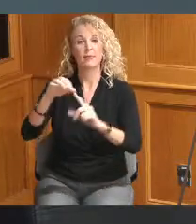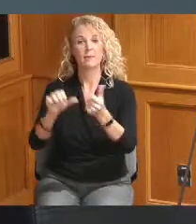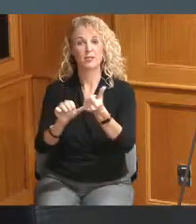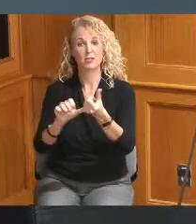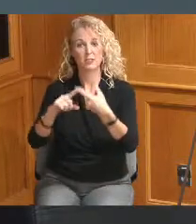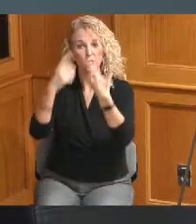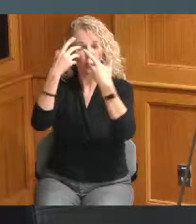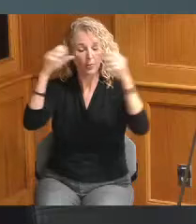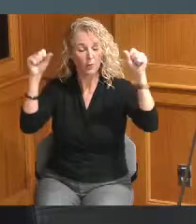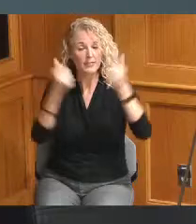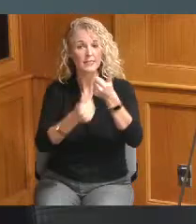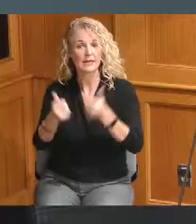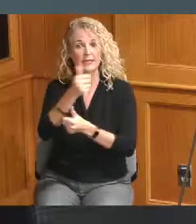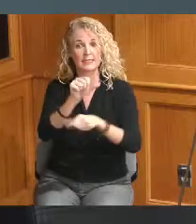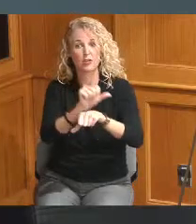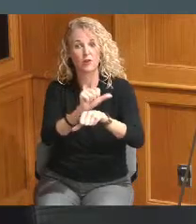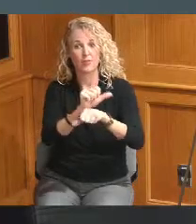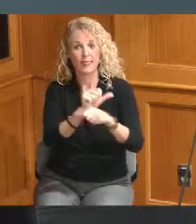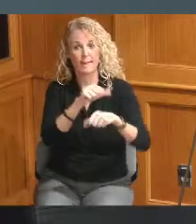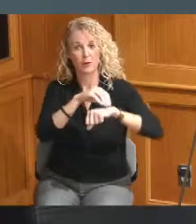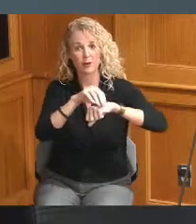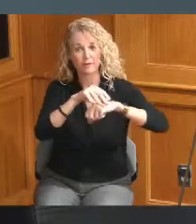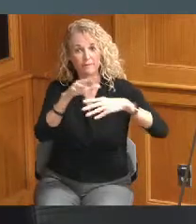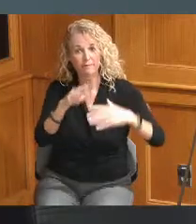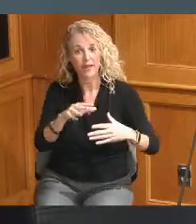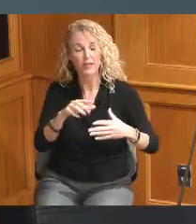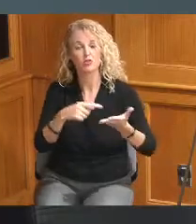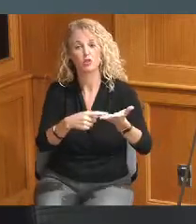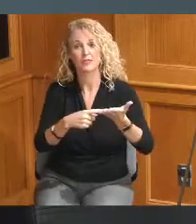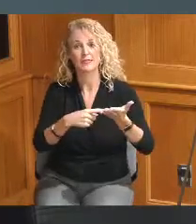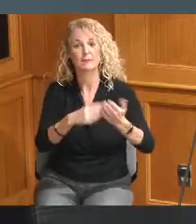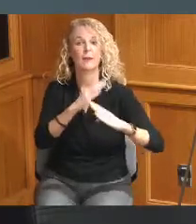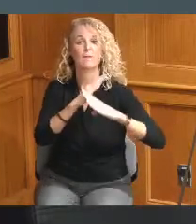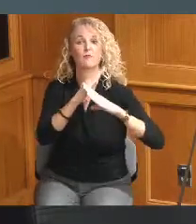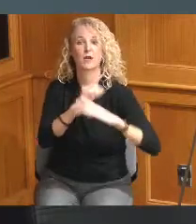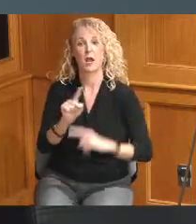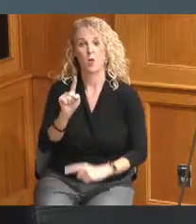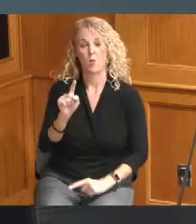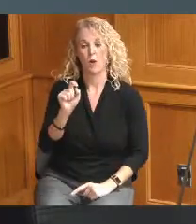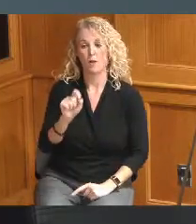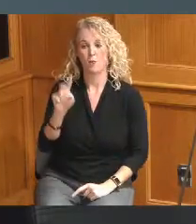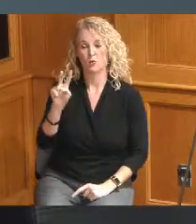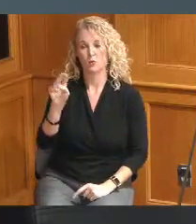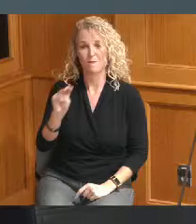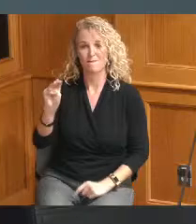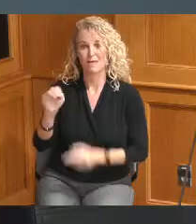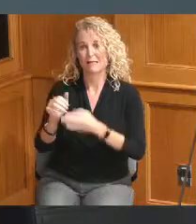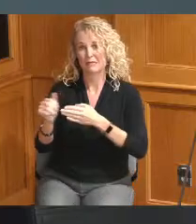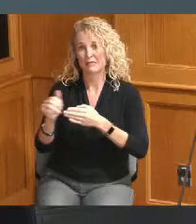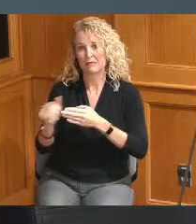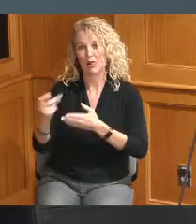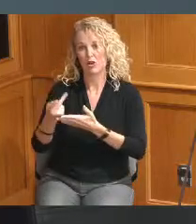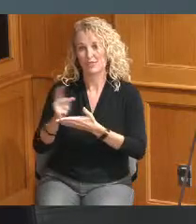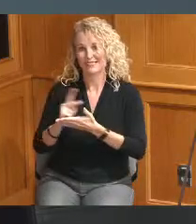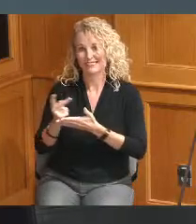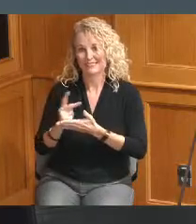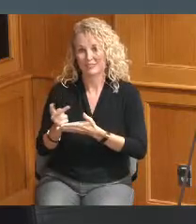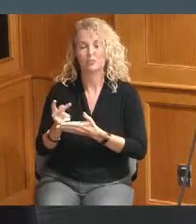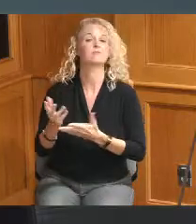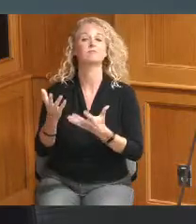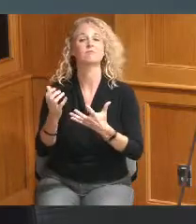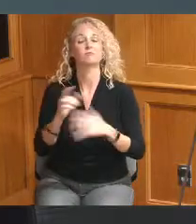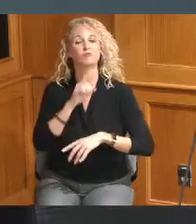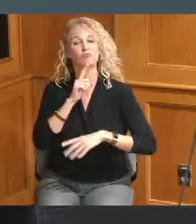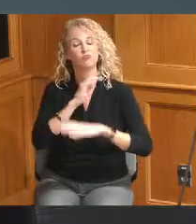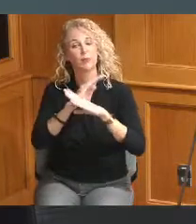Senior Labor Advisor, talked about the protection of $1.2 million pensions, and they want to make